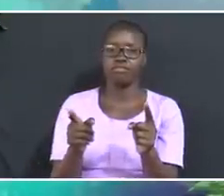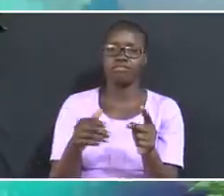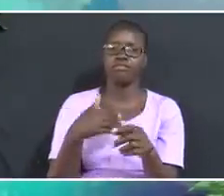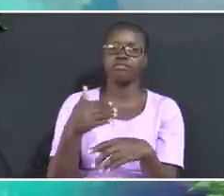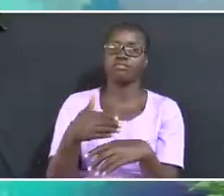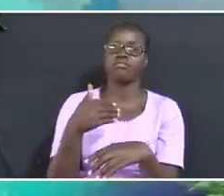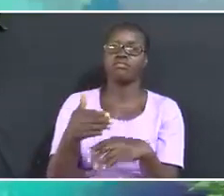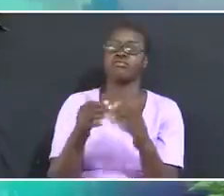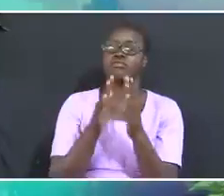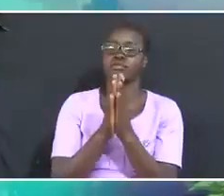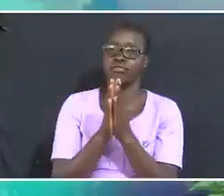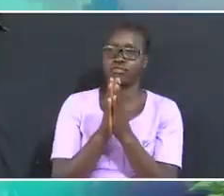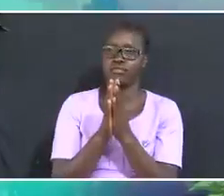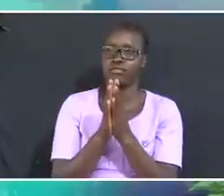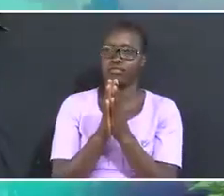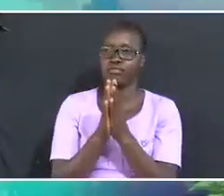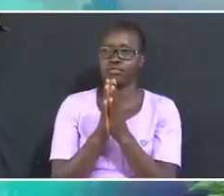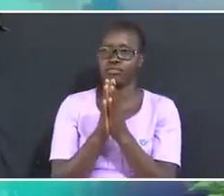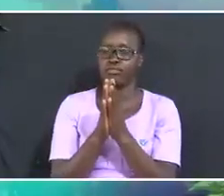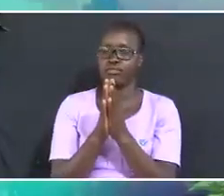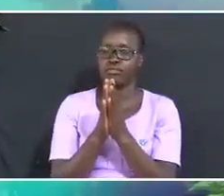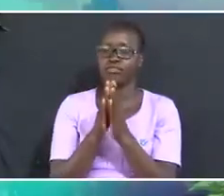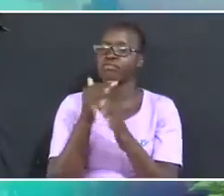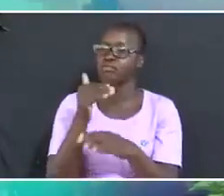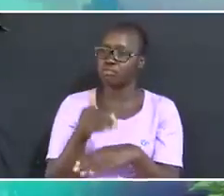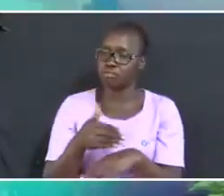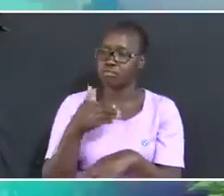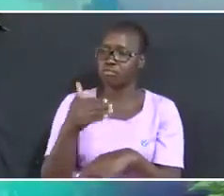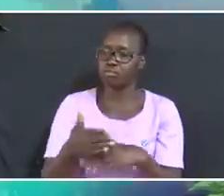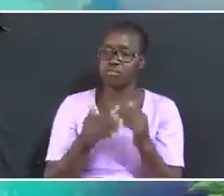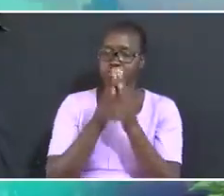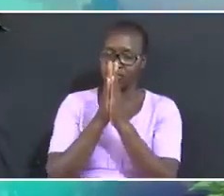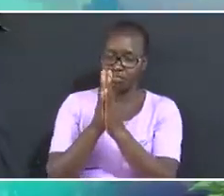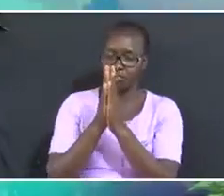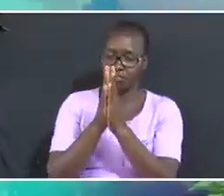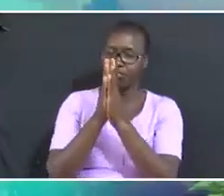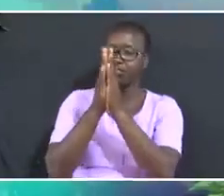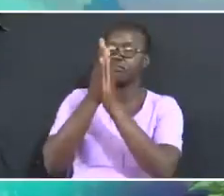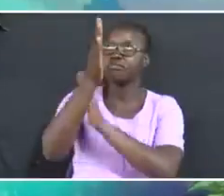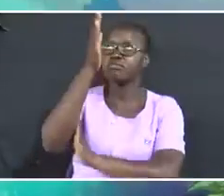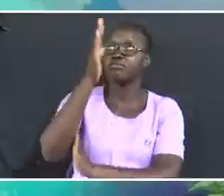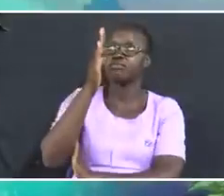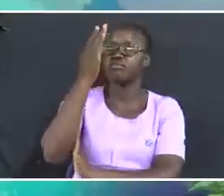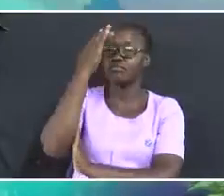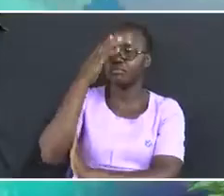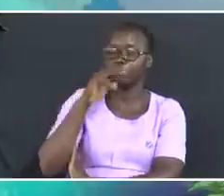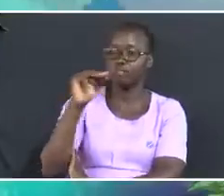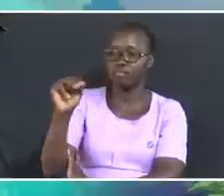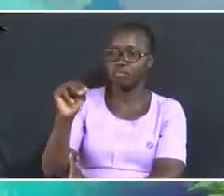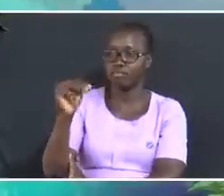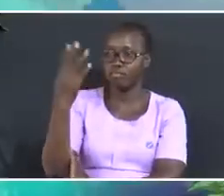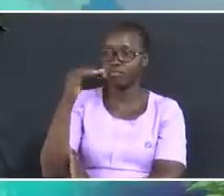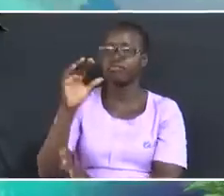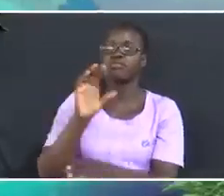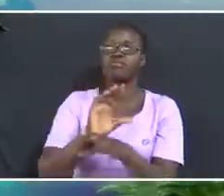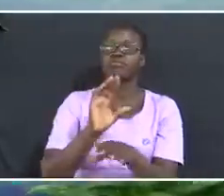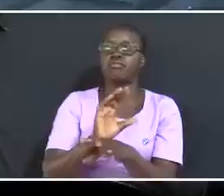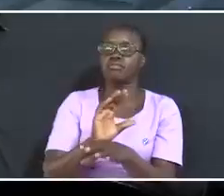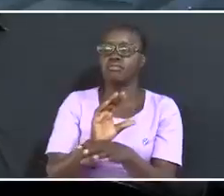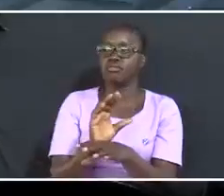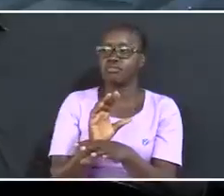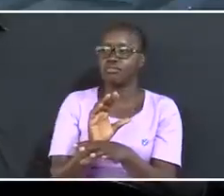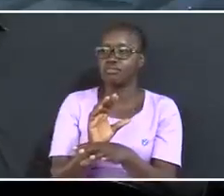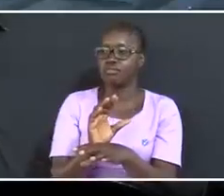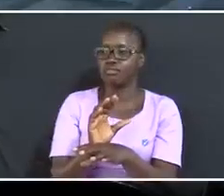constant prayer was offered to God for him by the church.